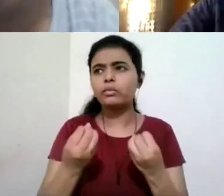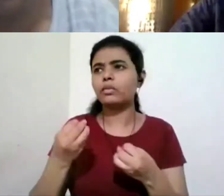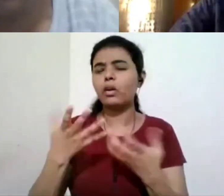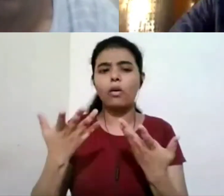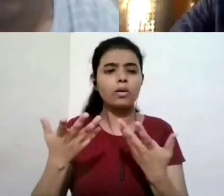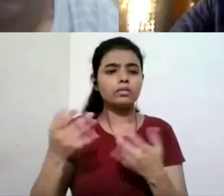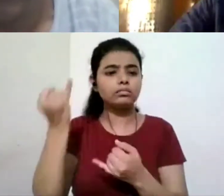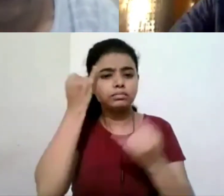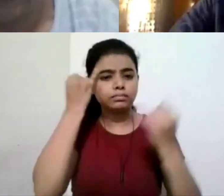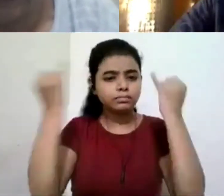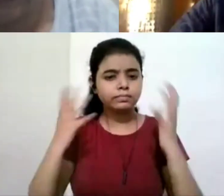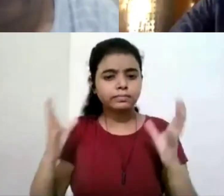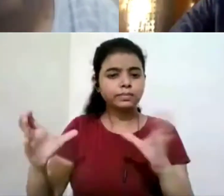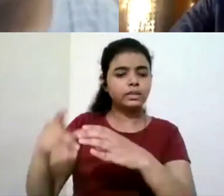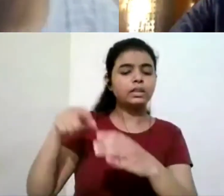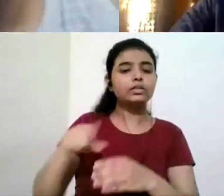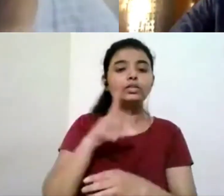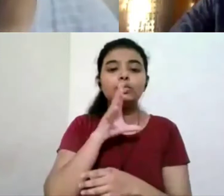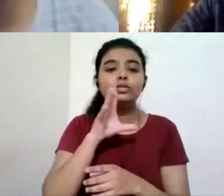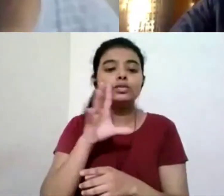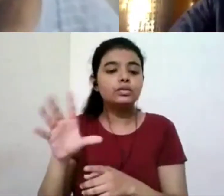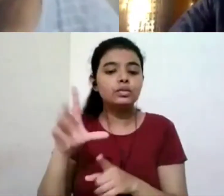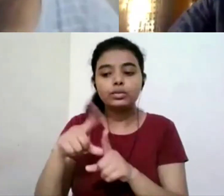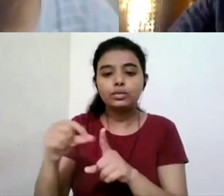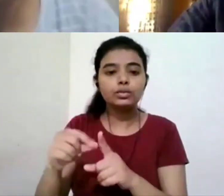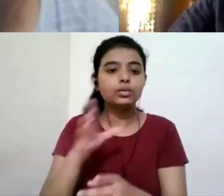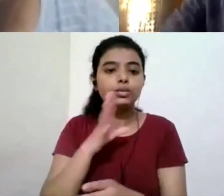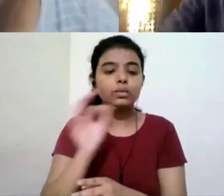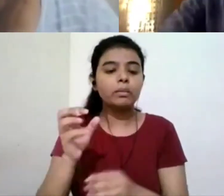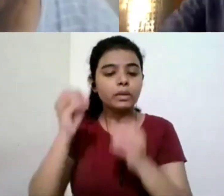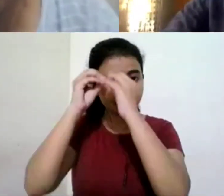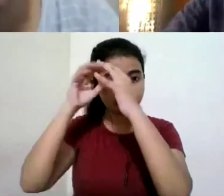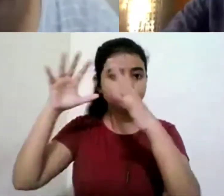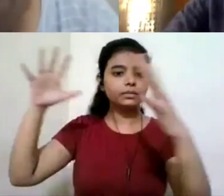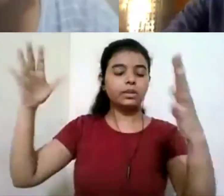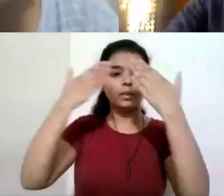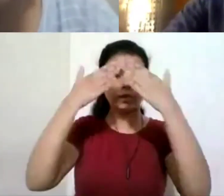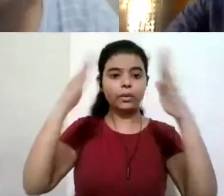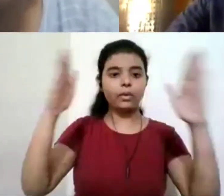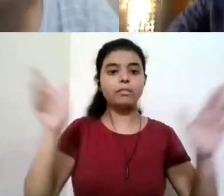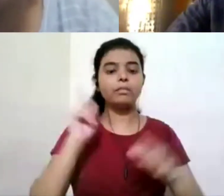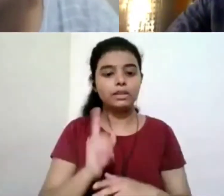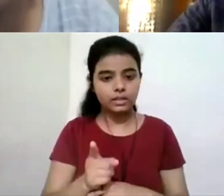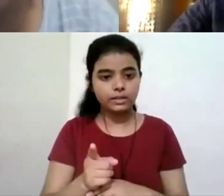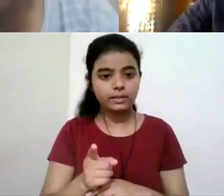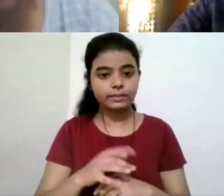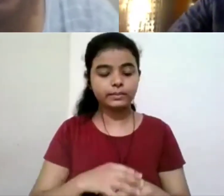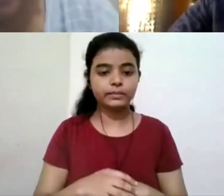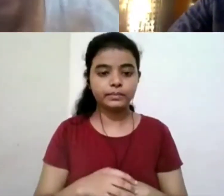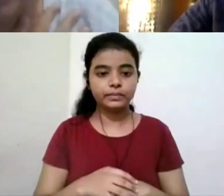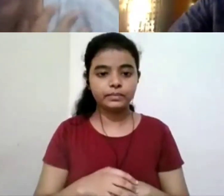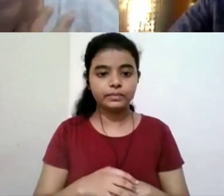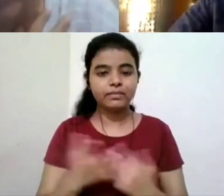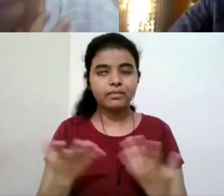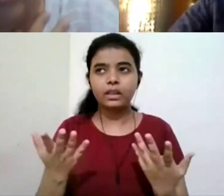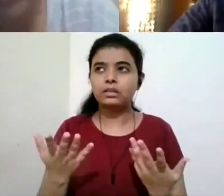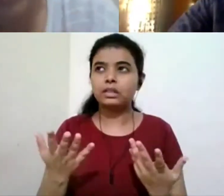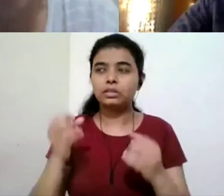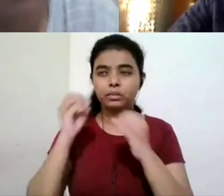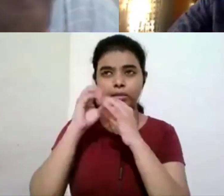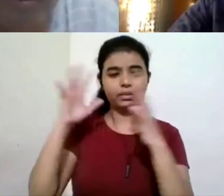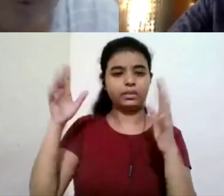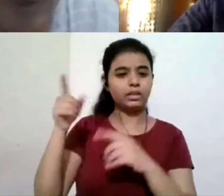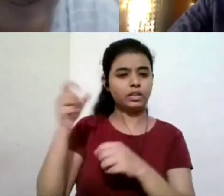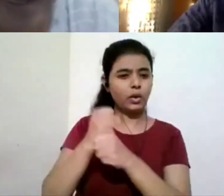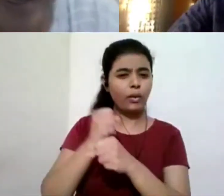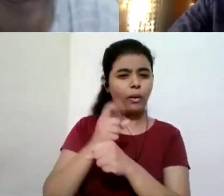do is to open up that imagination and not get, because the kind of imagination the